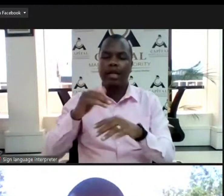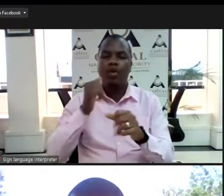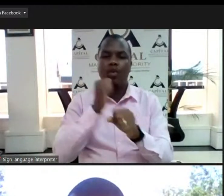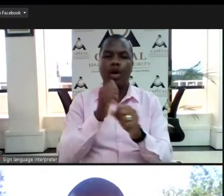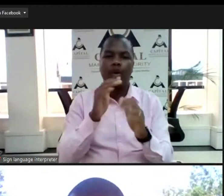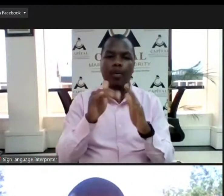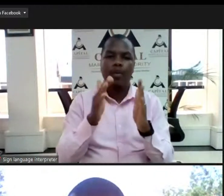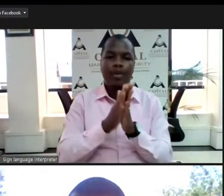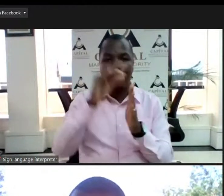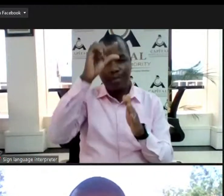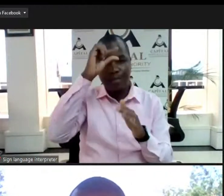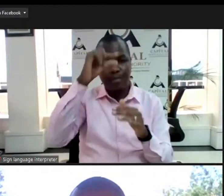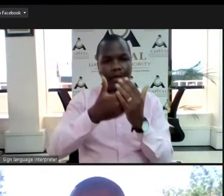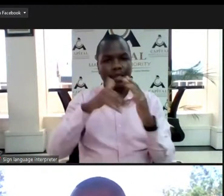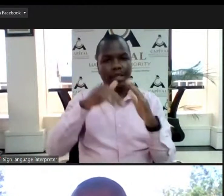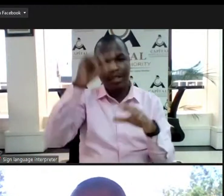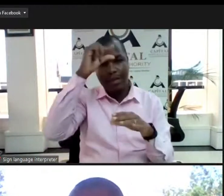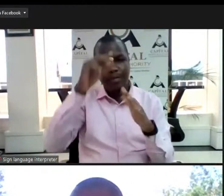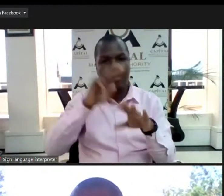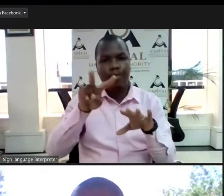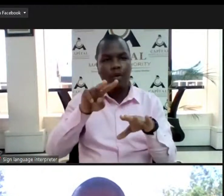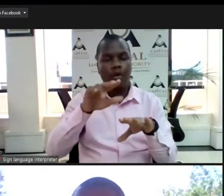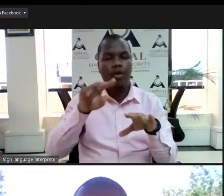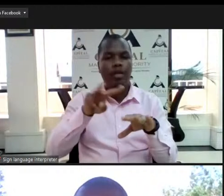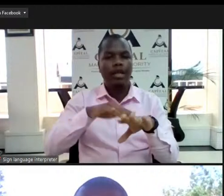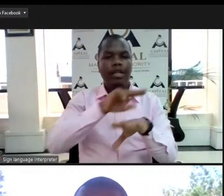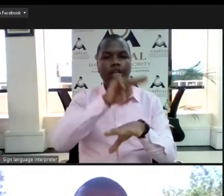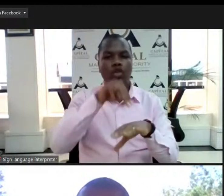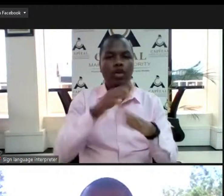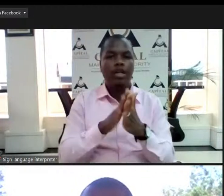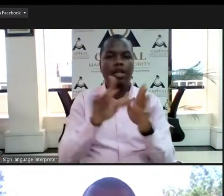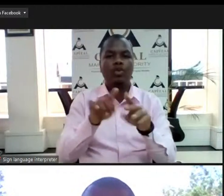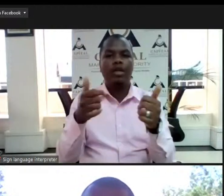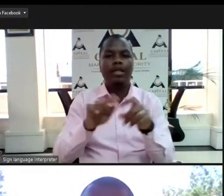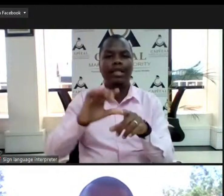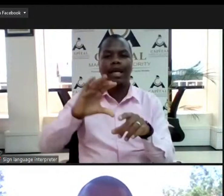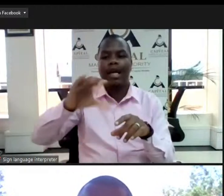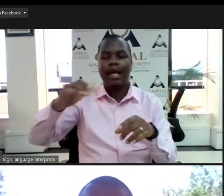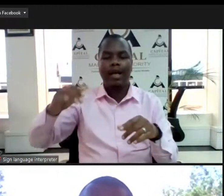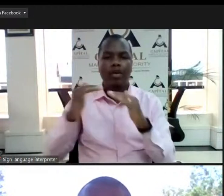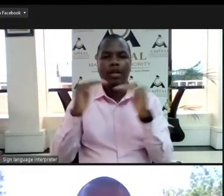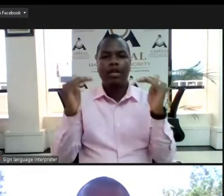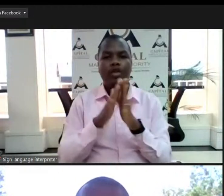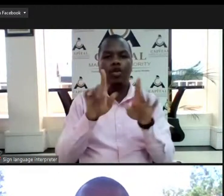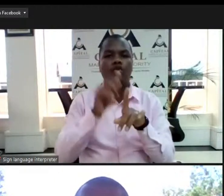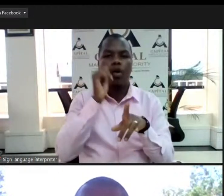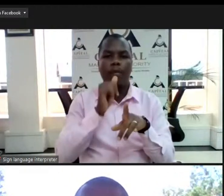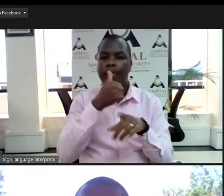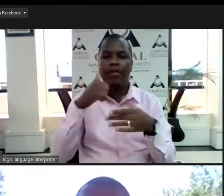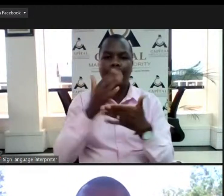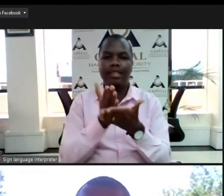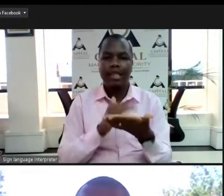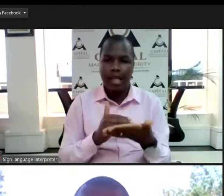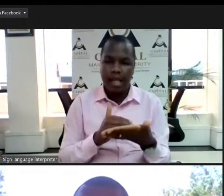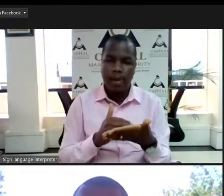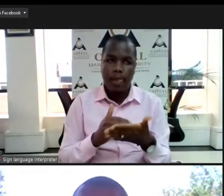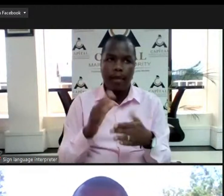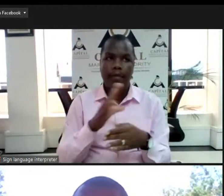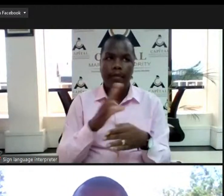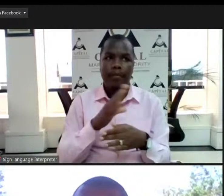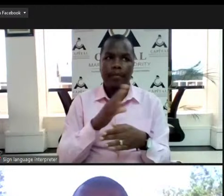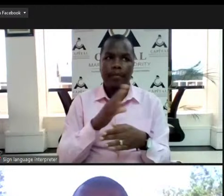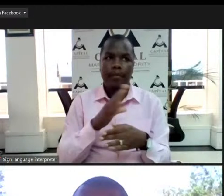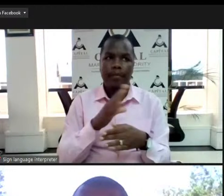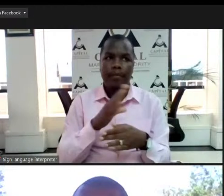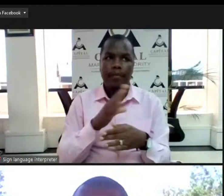in government, both at national as well as county levels and private sector and diasporas